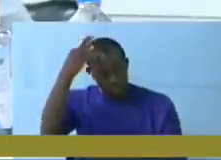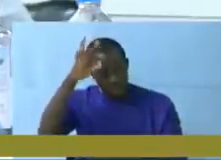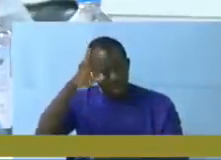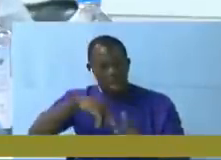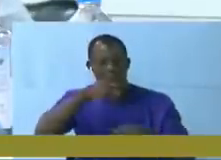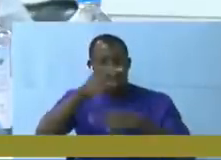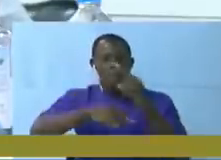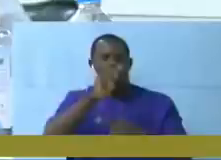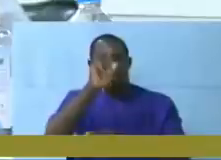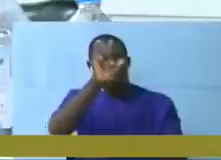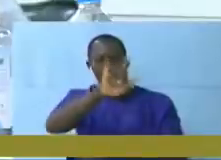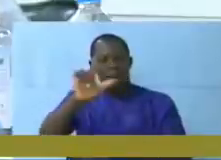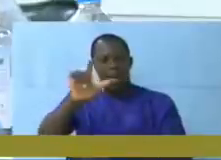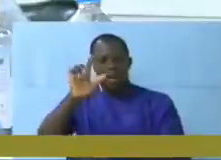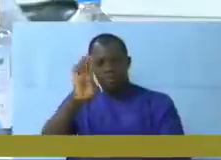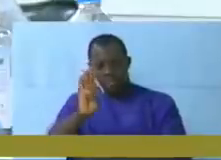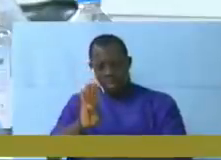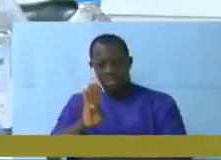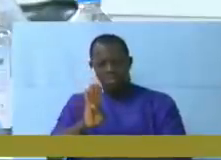92-93 to 97, I was at the